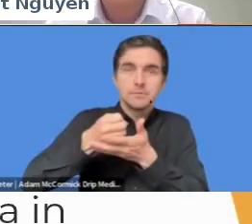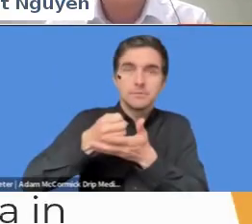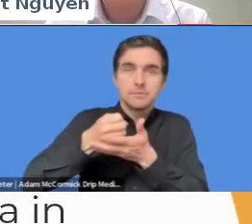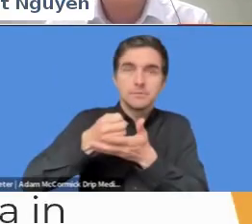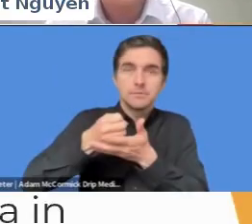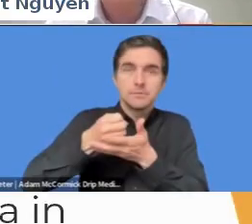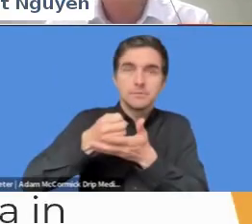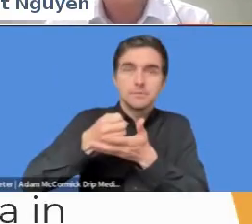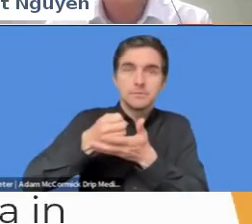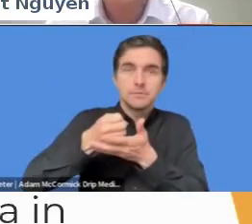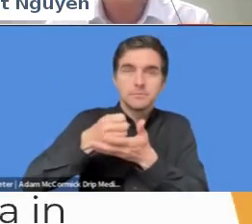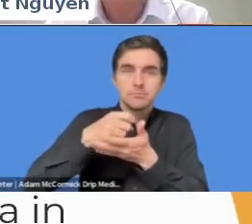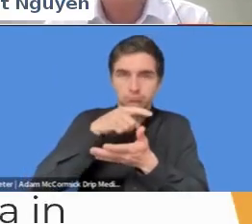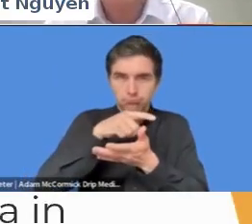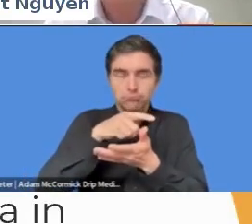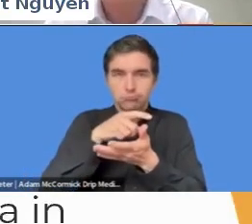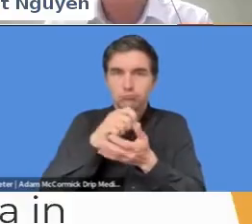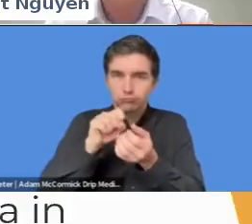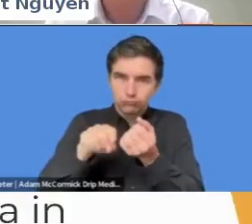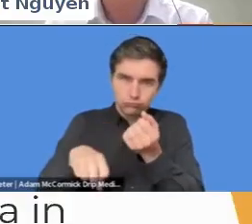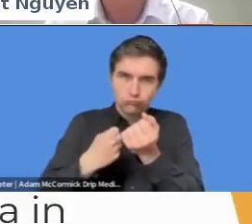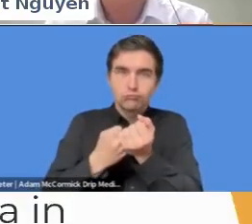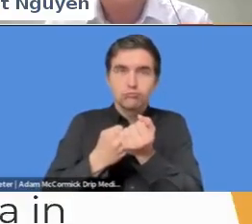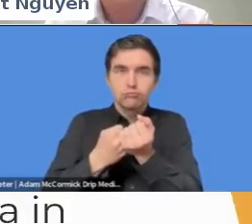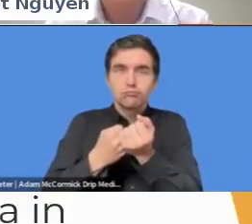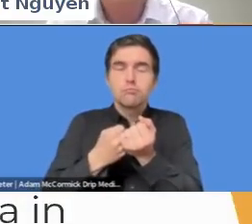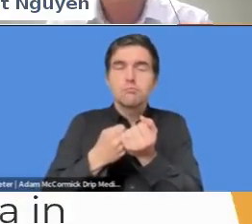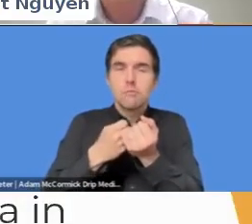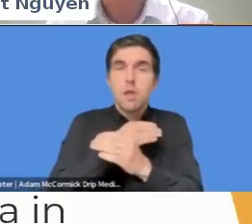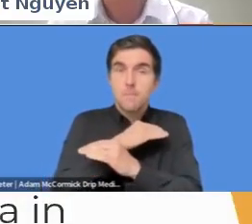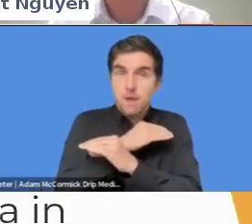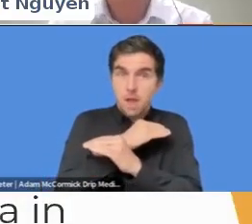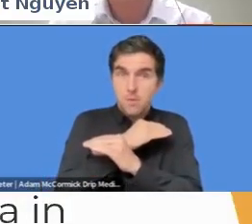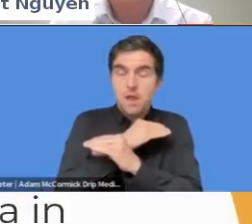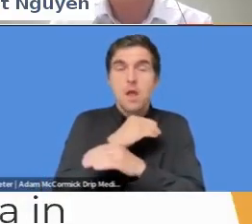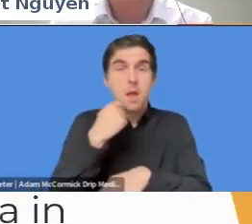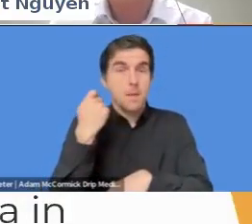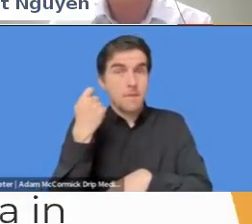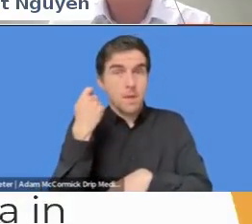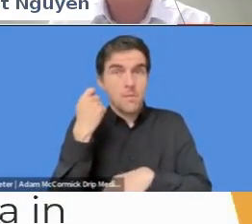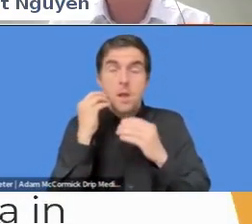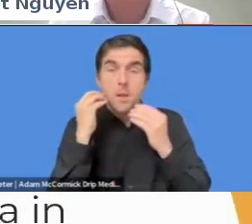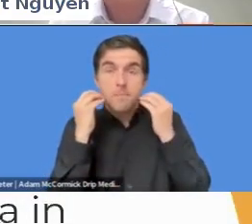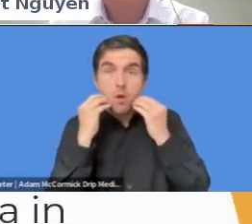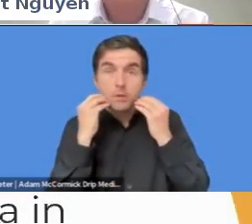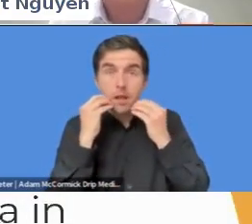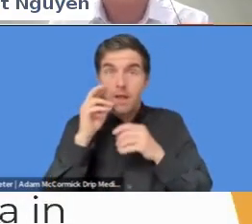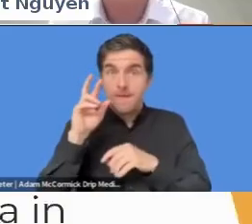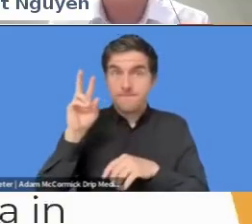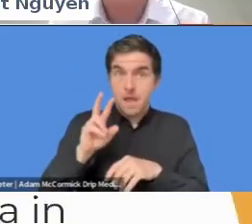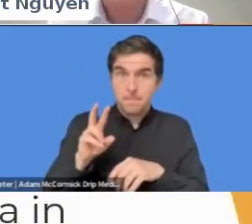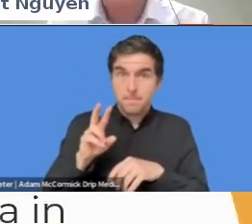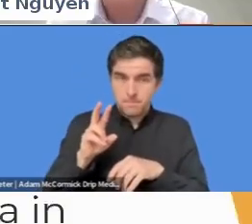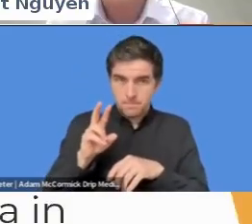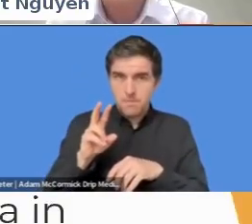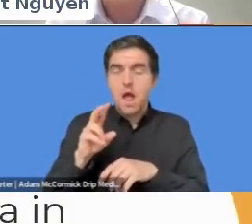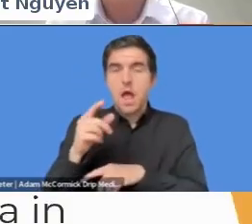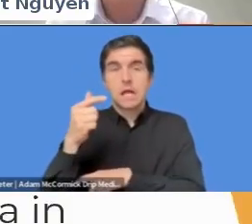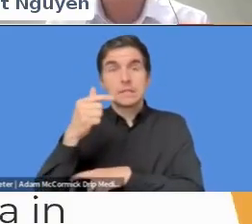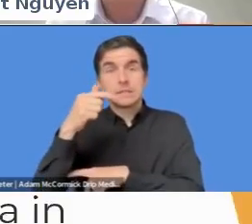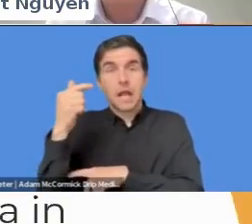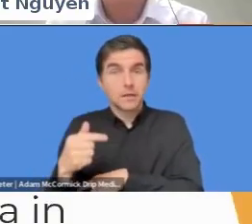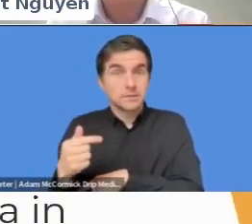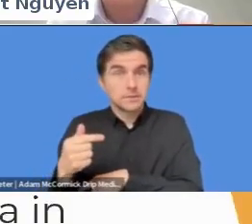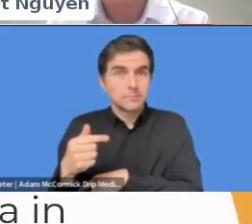2023-2025 Irish Aid ILO Partnership Program focused on extending social protection system in this country.